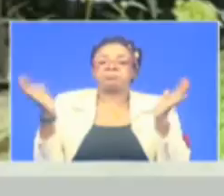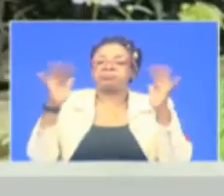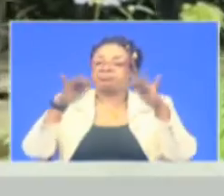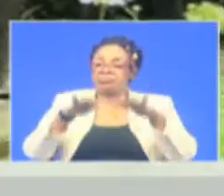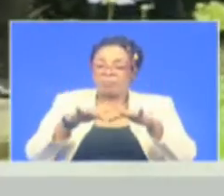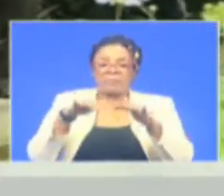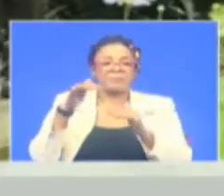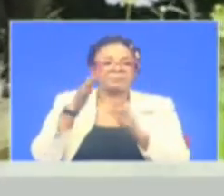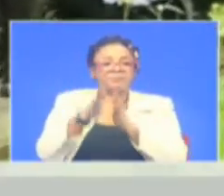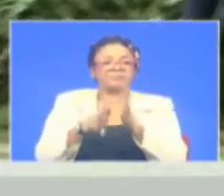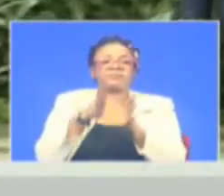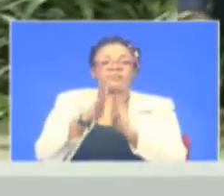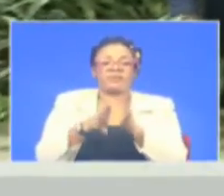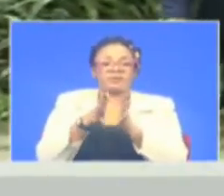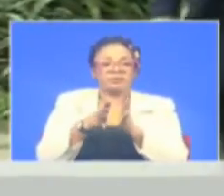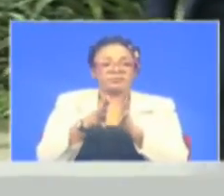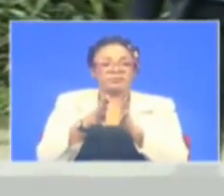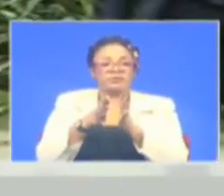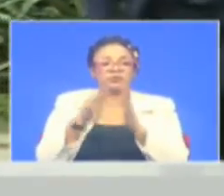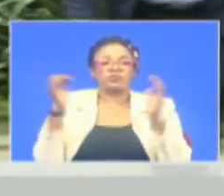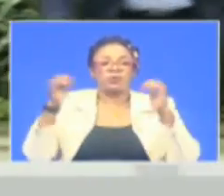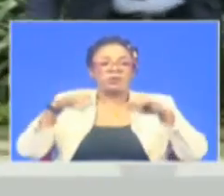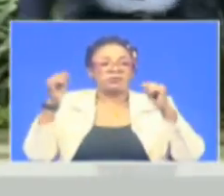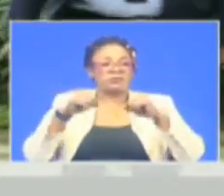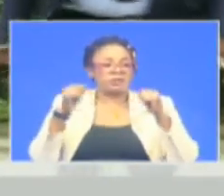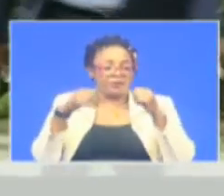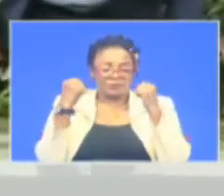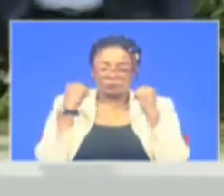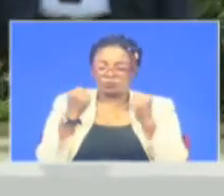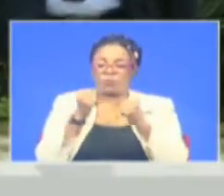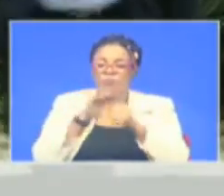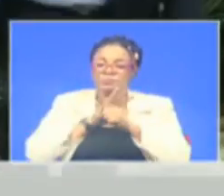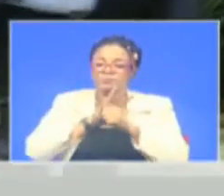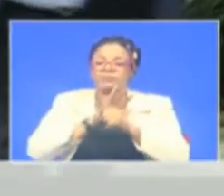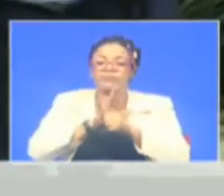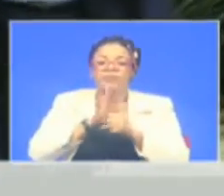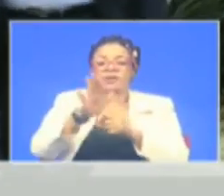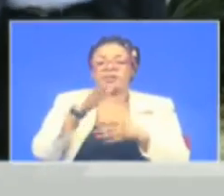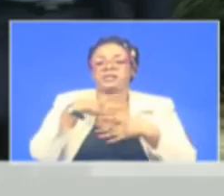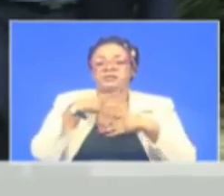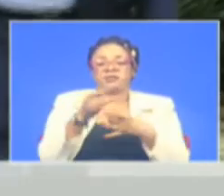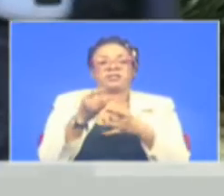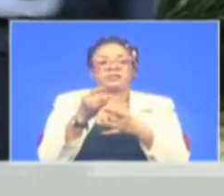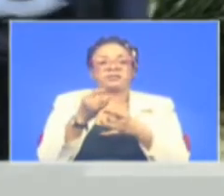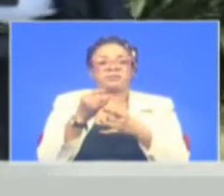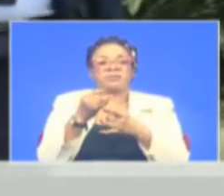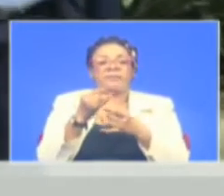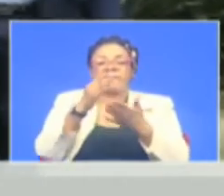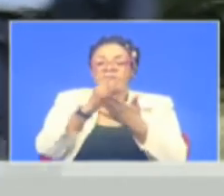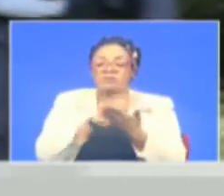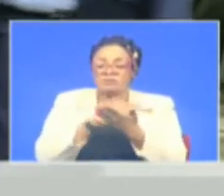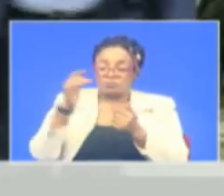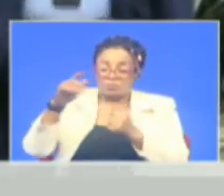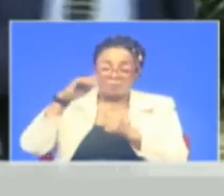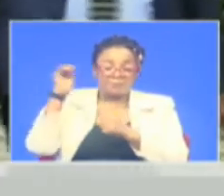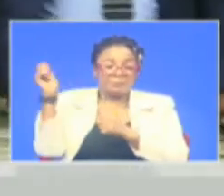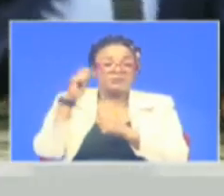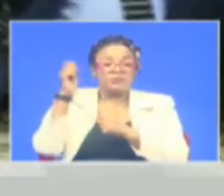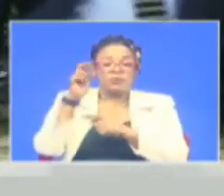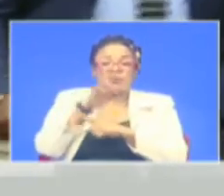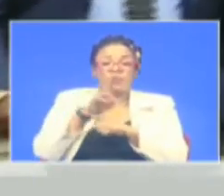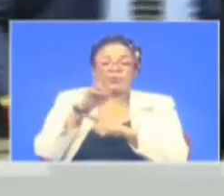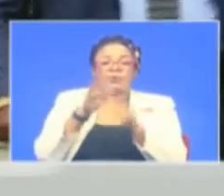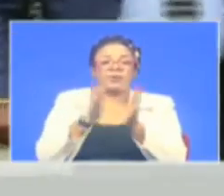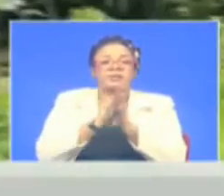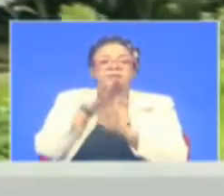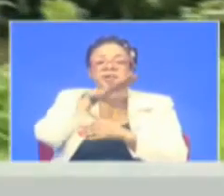to build consensus and a stronger muscle to push for their own interests ahead of a sitting with President Uhuru Kenyatta and ODM leader